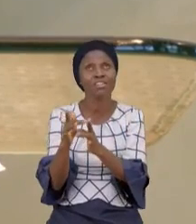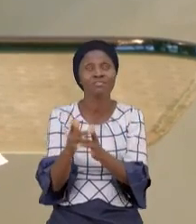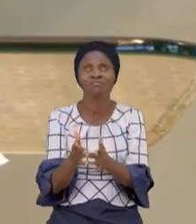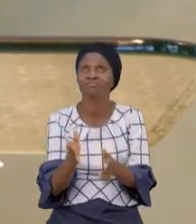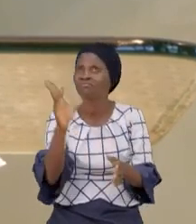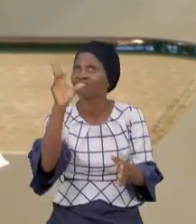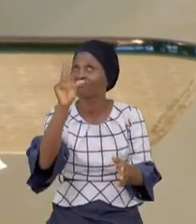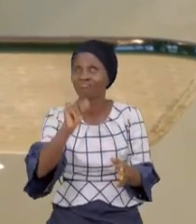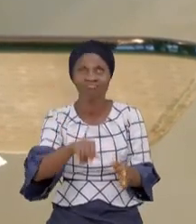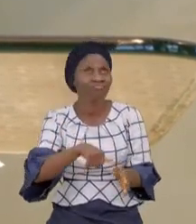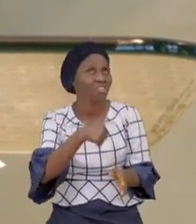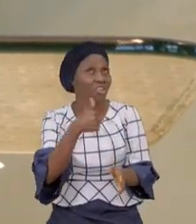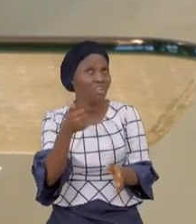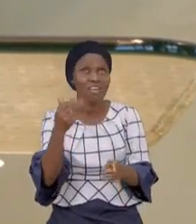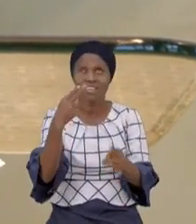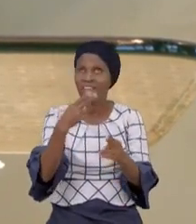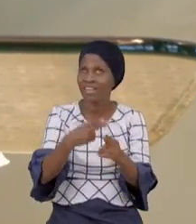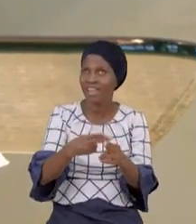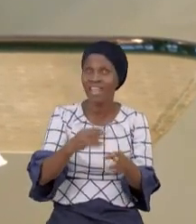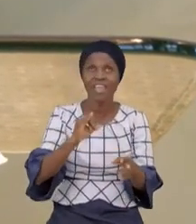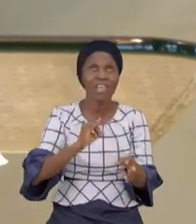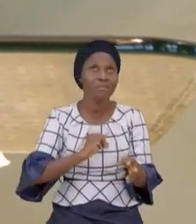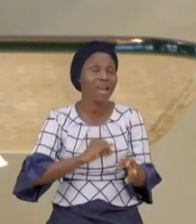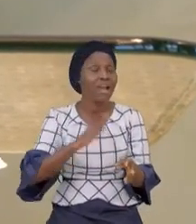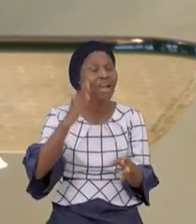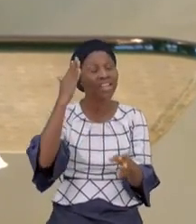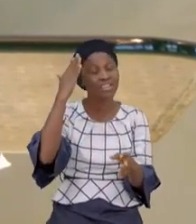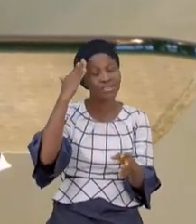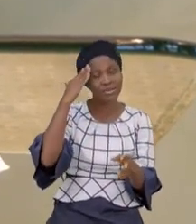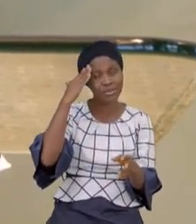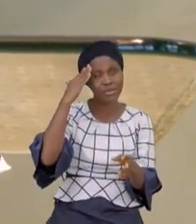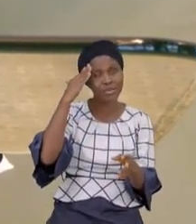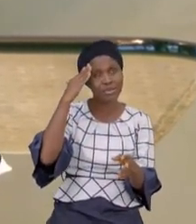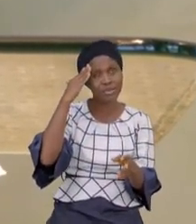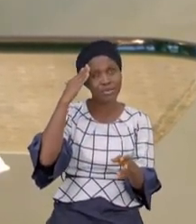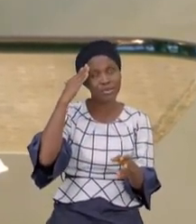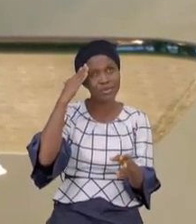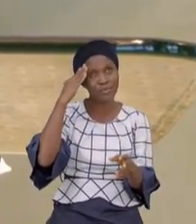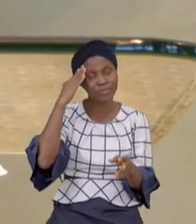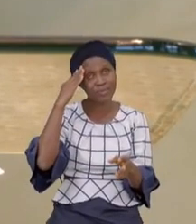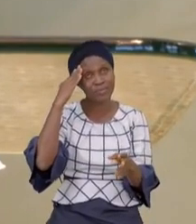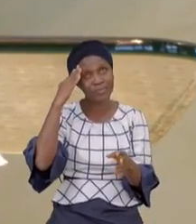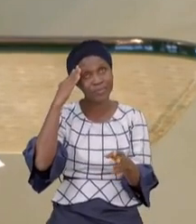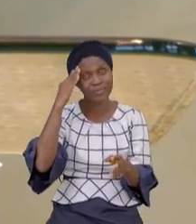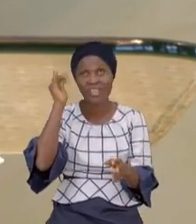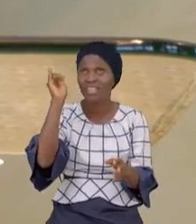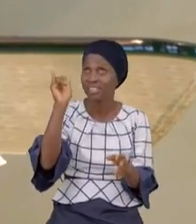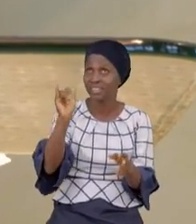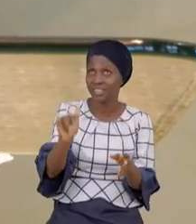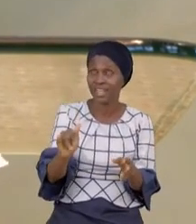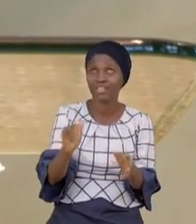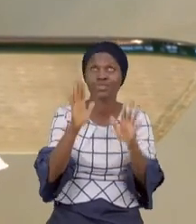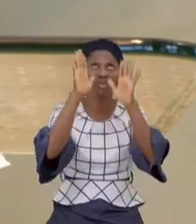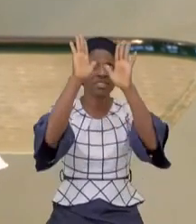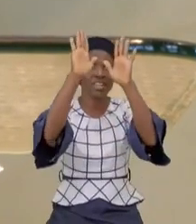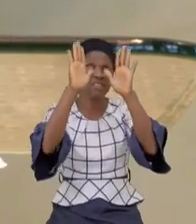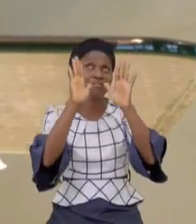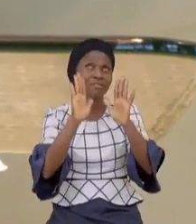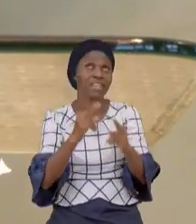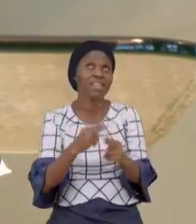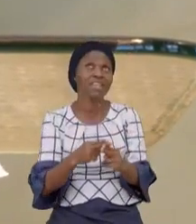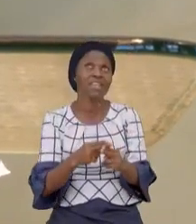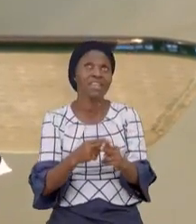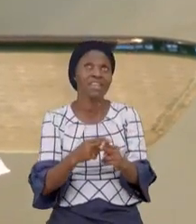Jesus. There is no other name I know. That wonderful name, that